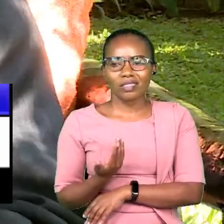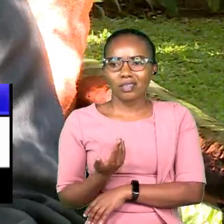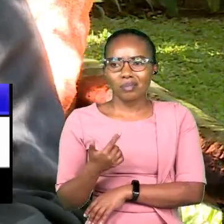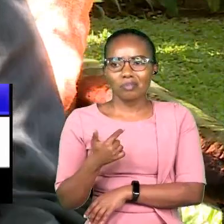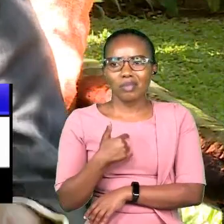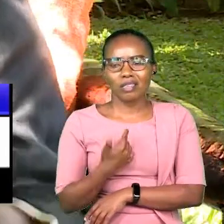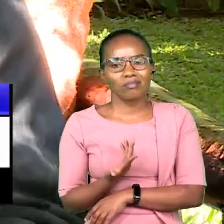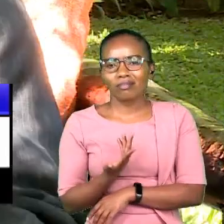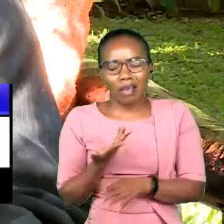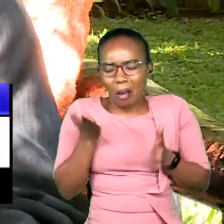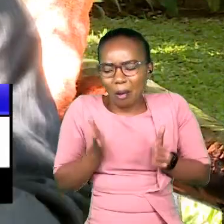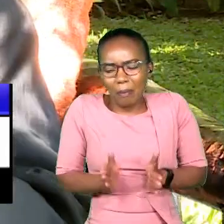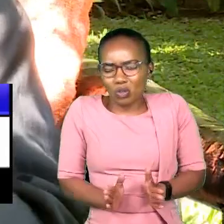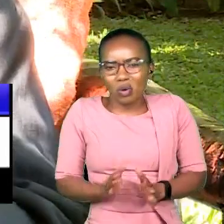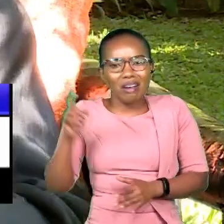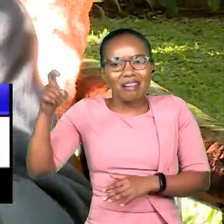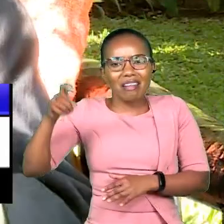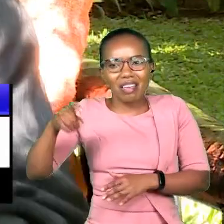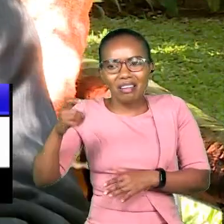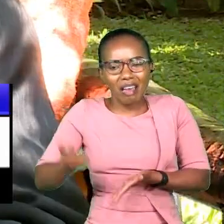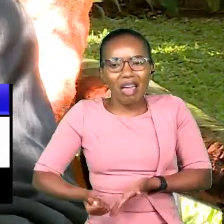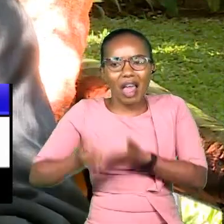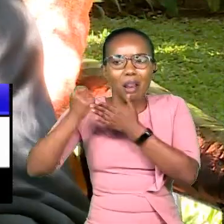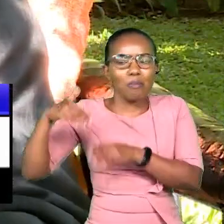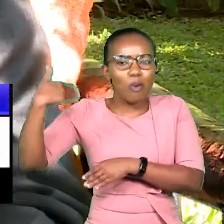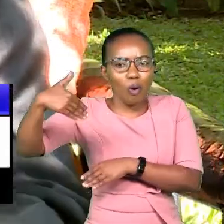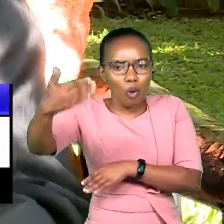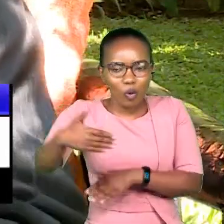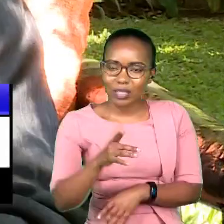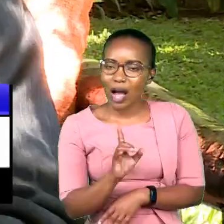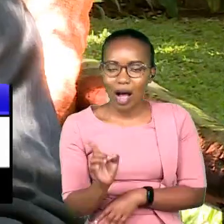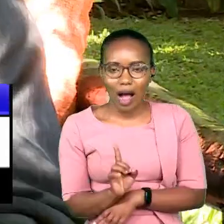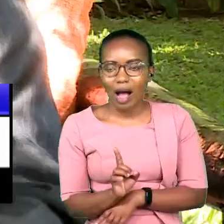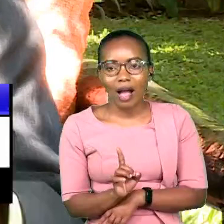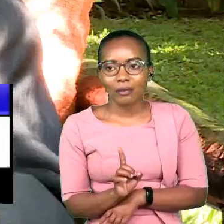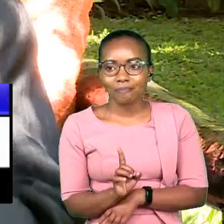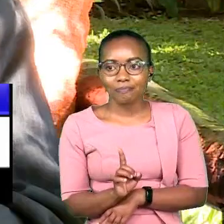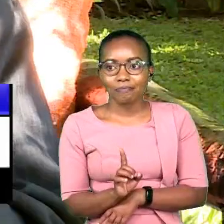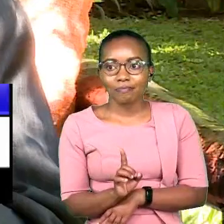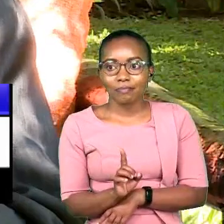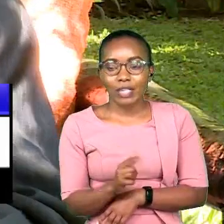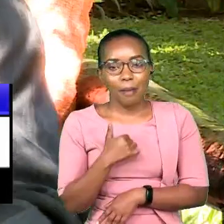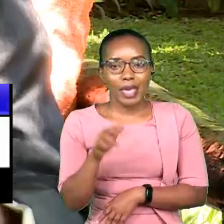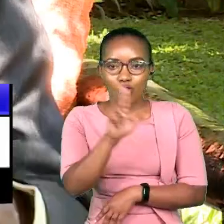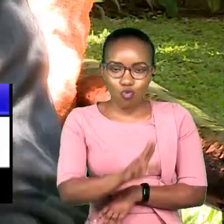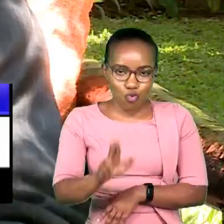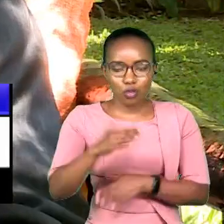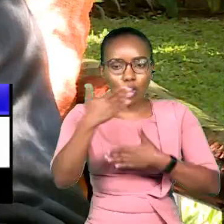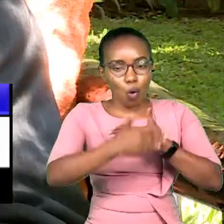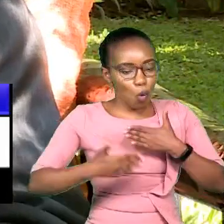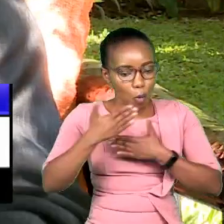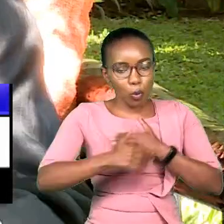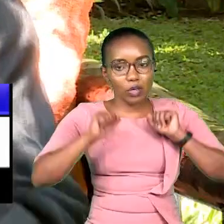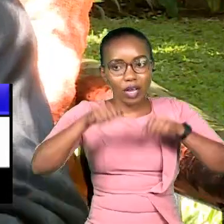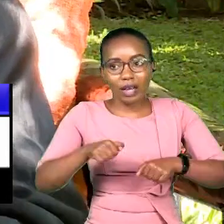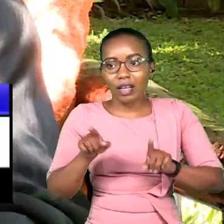desperate, person that needs assistance every step of the way. And, how I'm able to use the computer, how I'm able